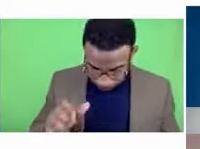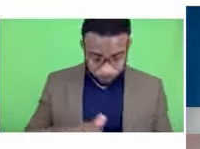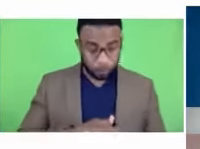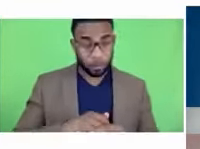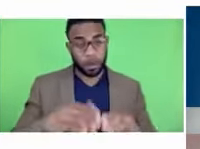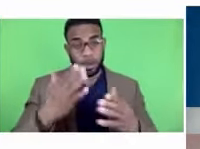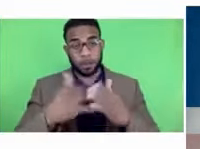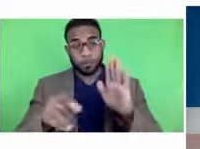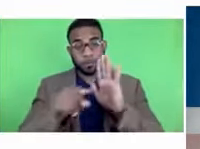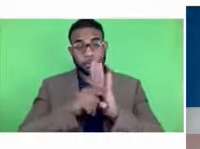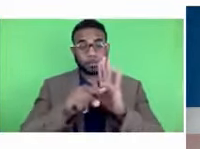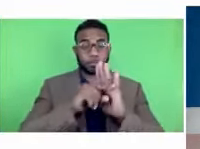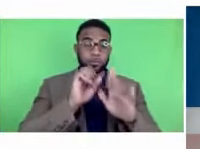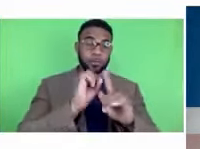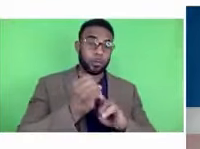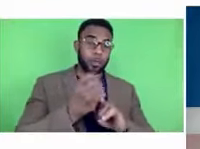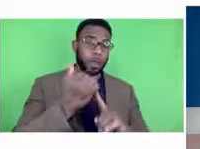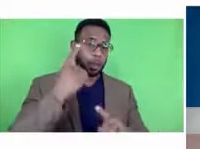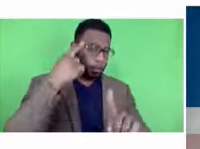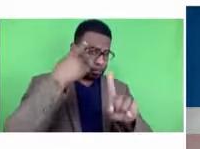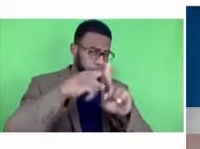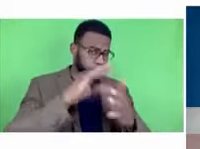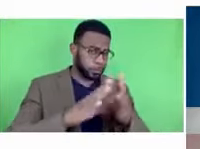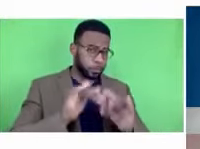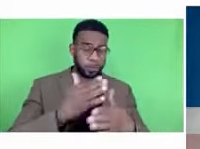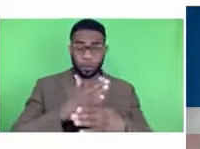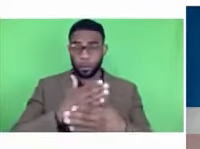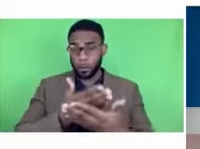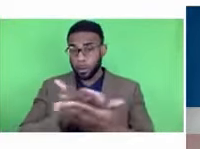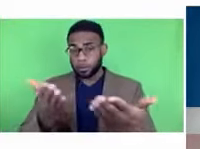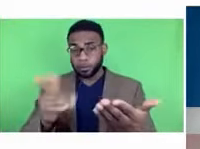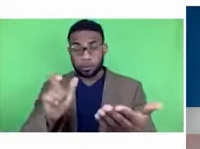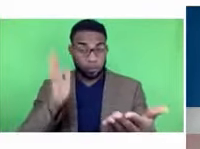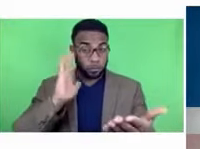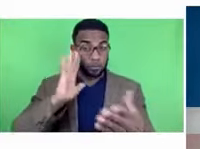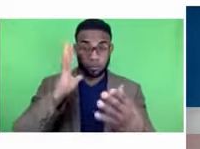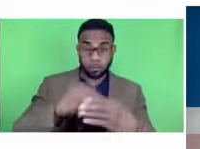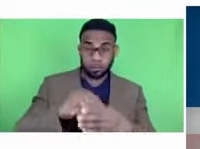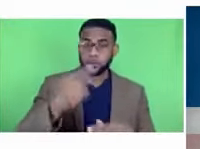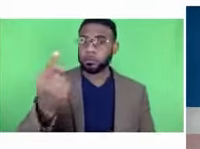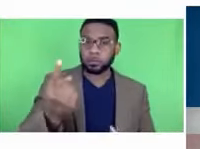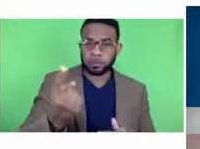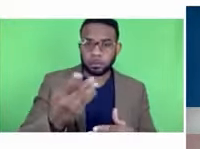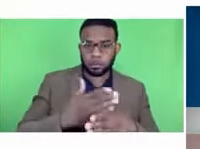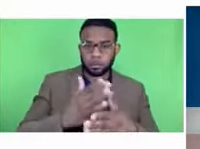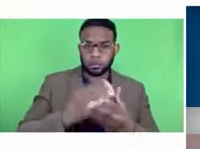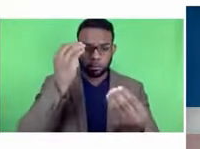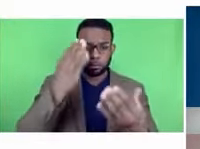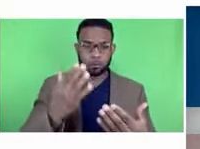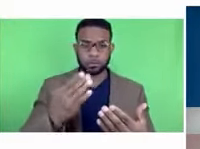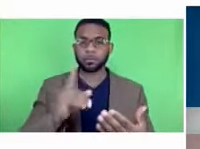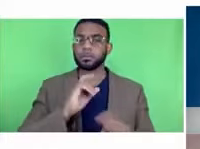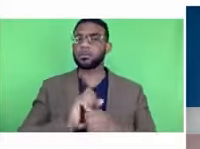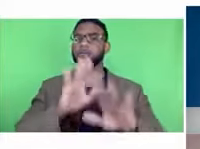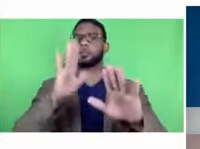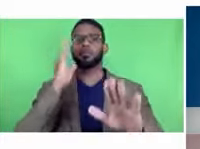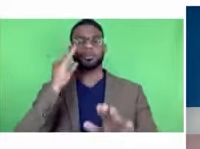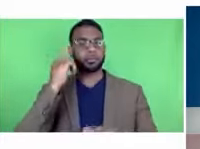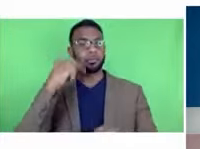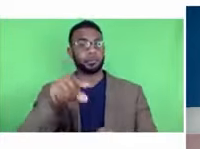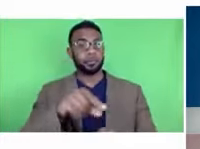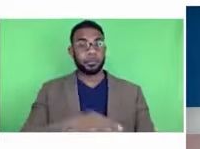it. But does anybody have a positive story that they could share where they were involved with somebody disclosing some information and it was a really great experience for them